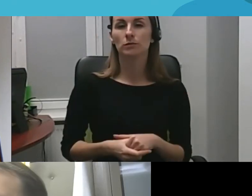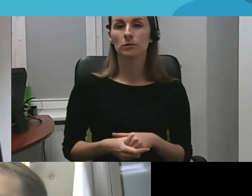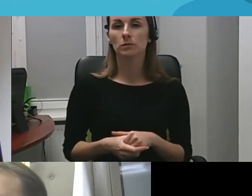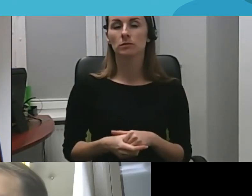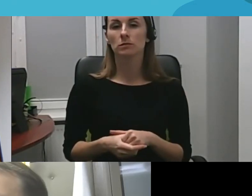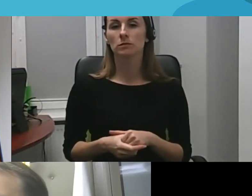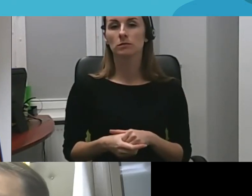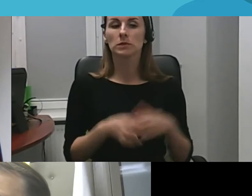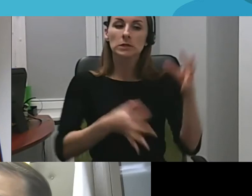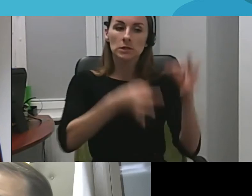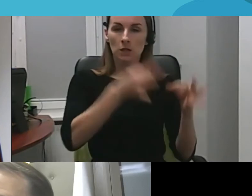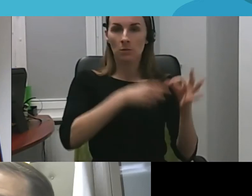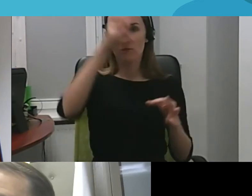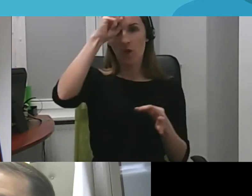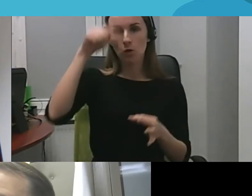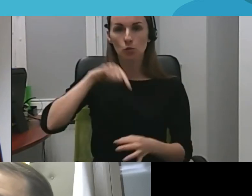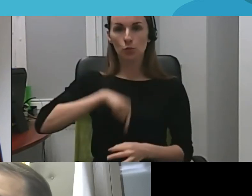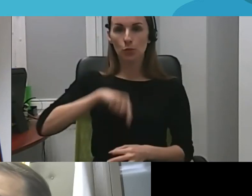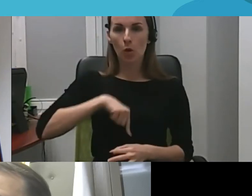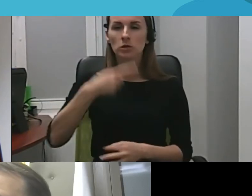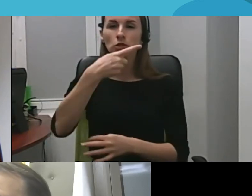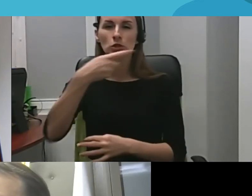for 100% be sure that